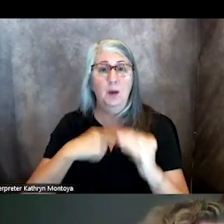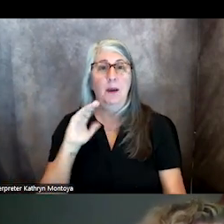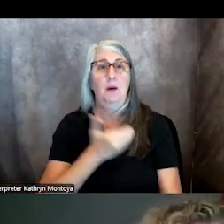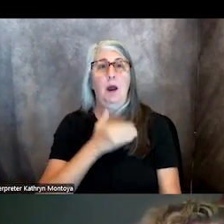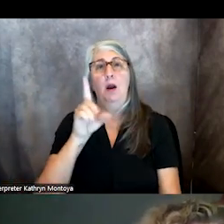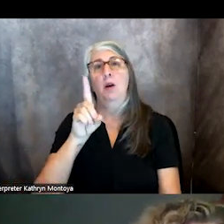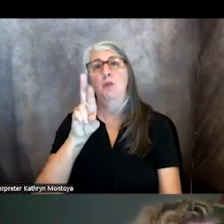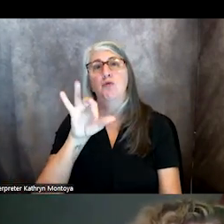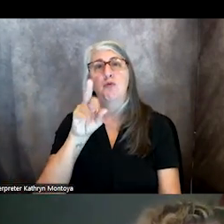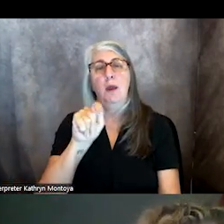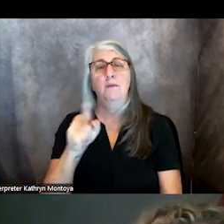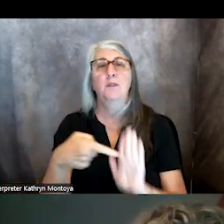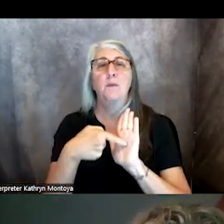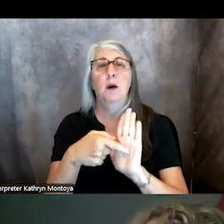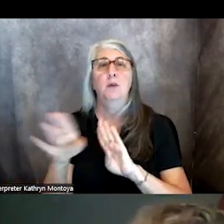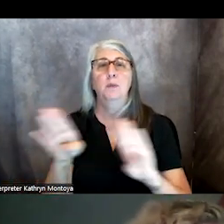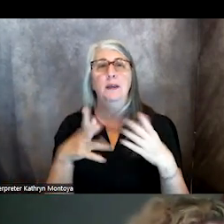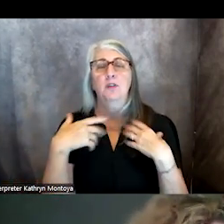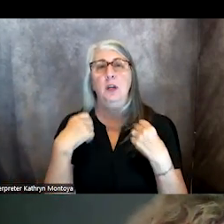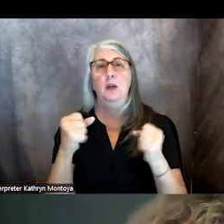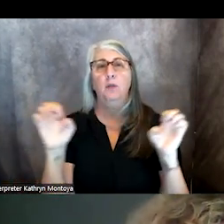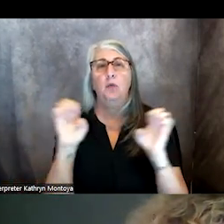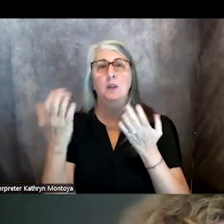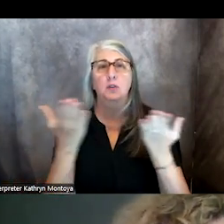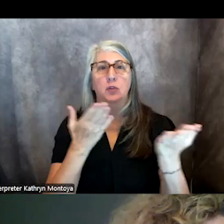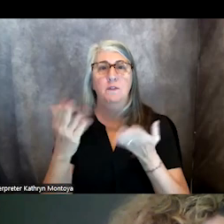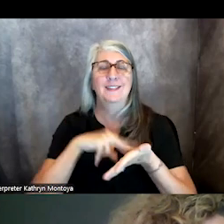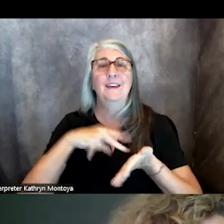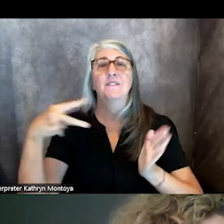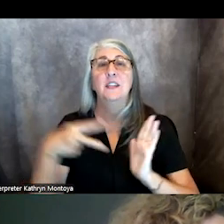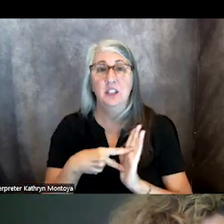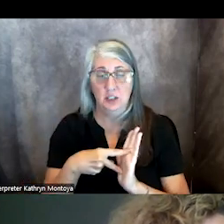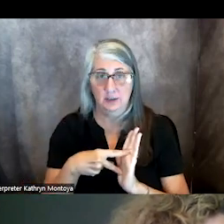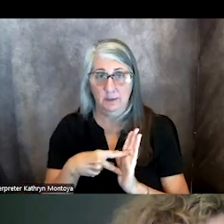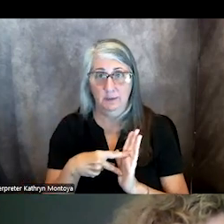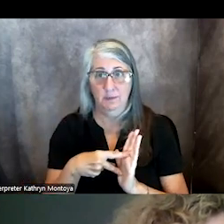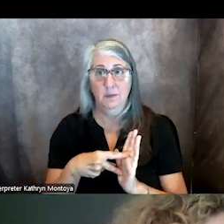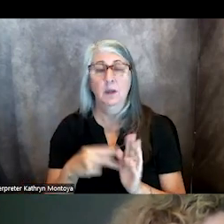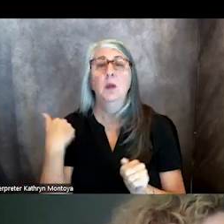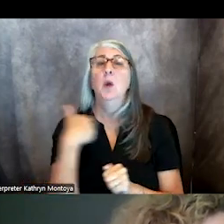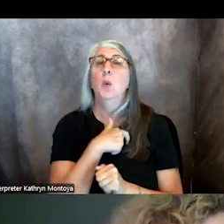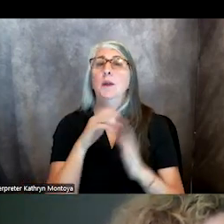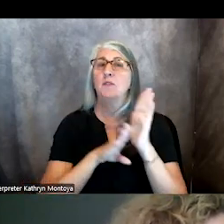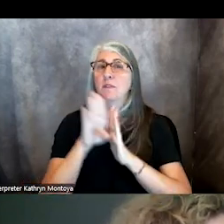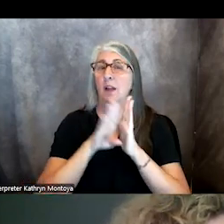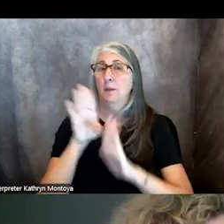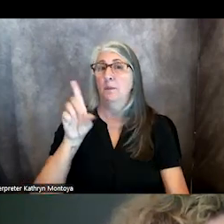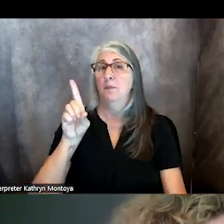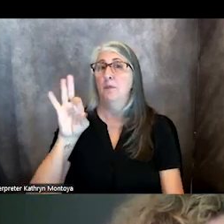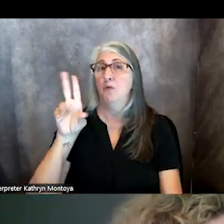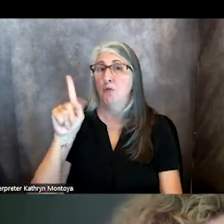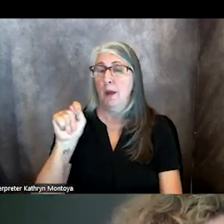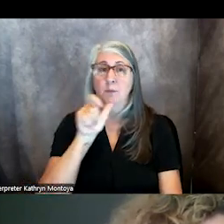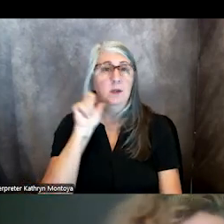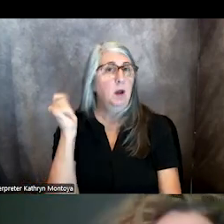of model behavioral health crisis service definitions. We developed the draft model behavioral